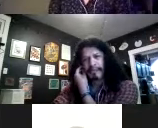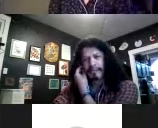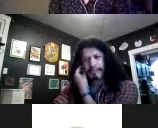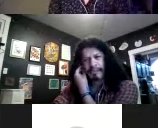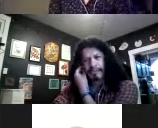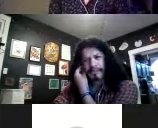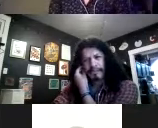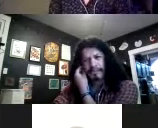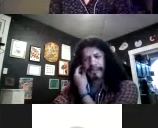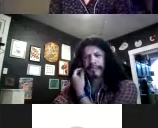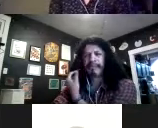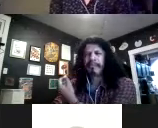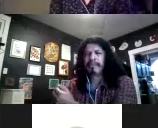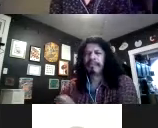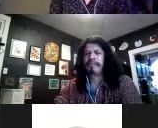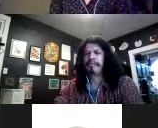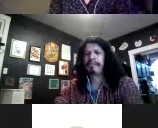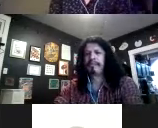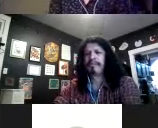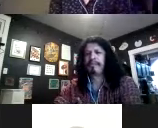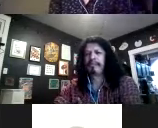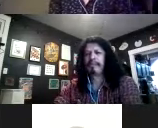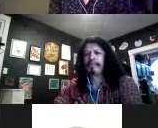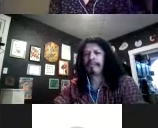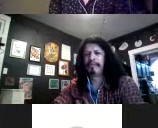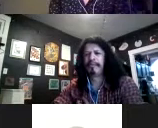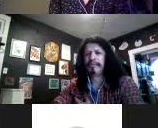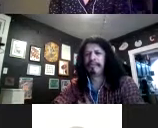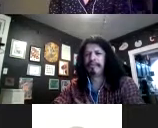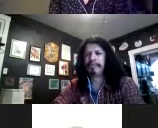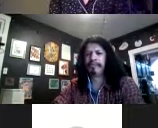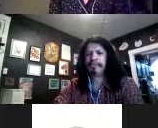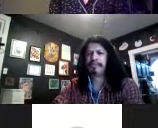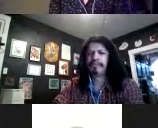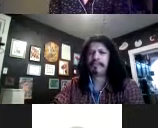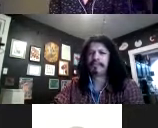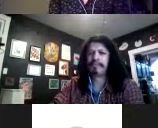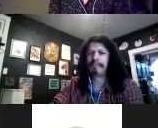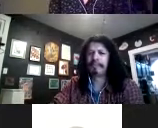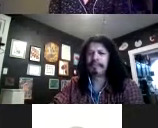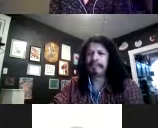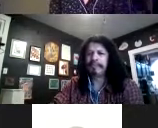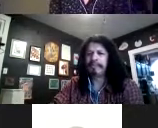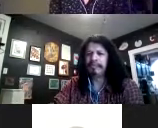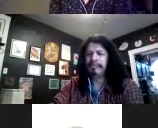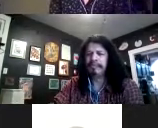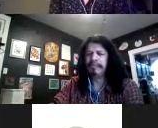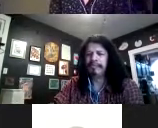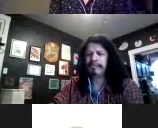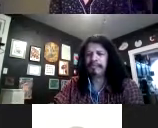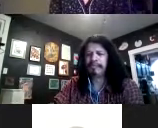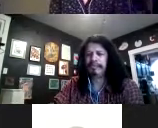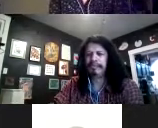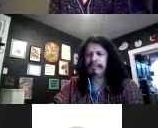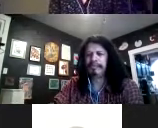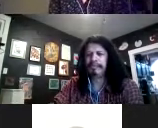bike path how we respect each other. When bikers are on the path, and when some of our seniors want to get out of our